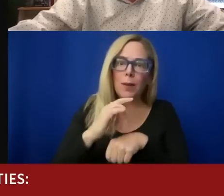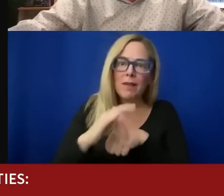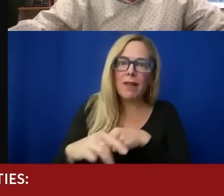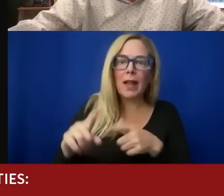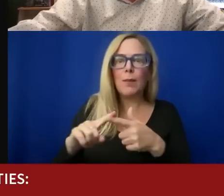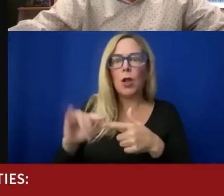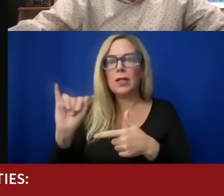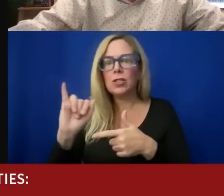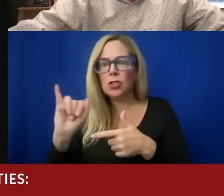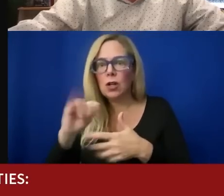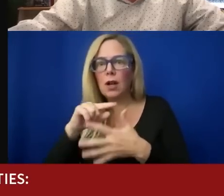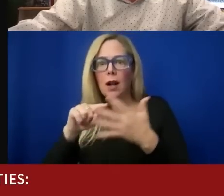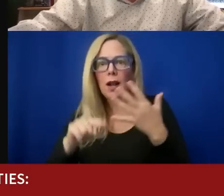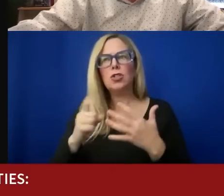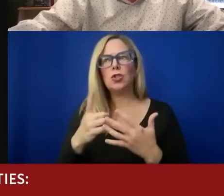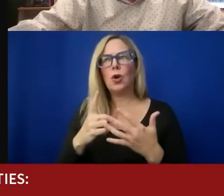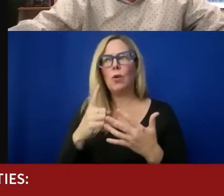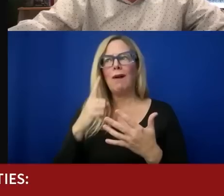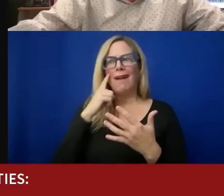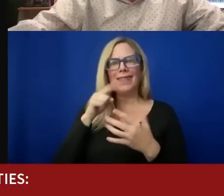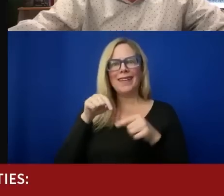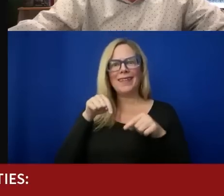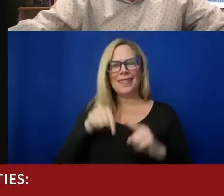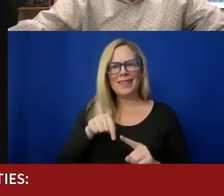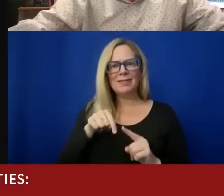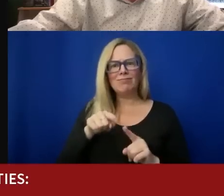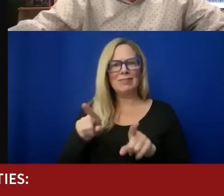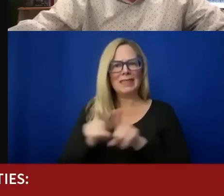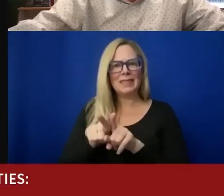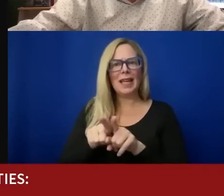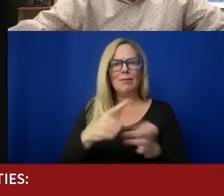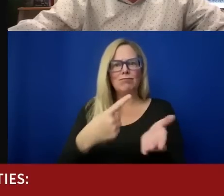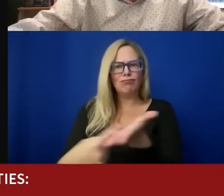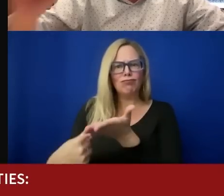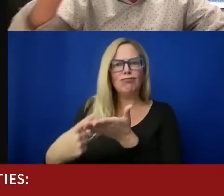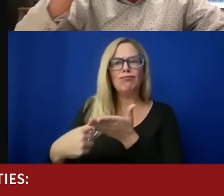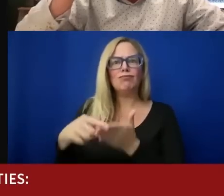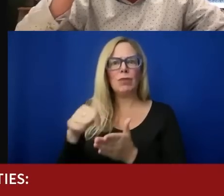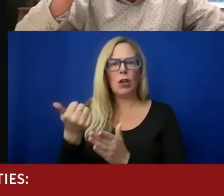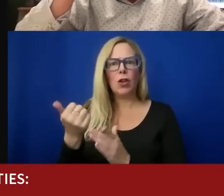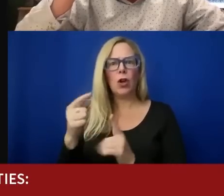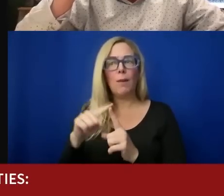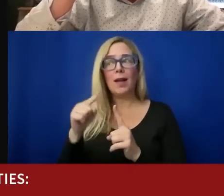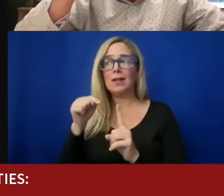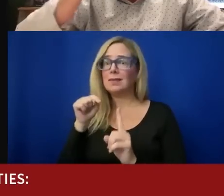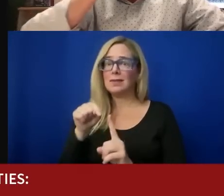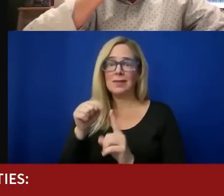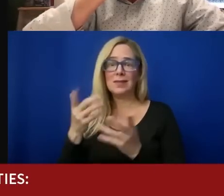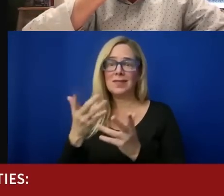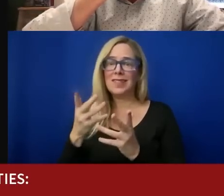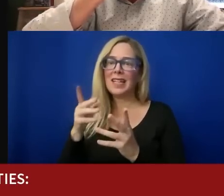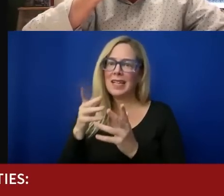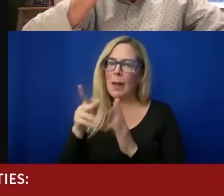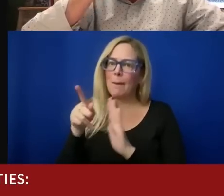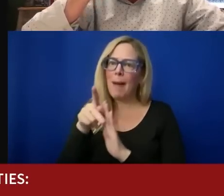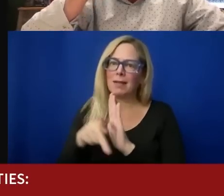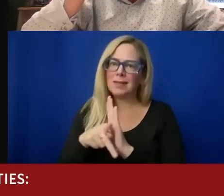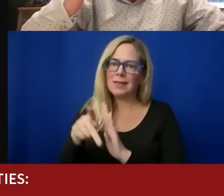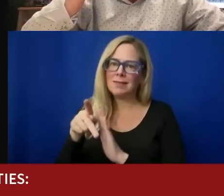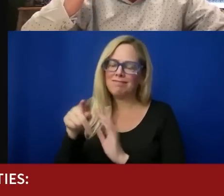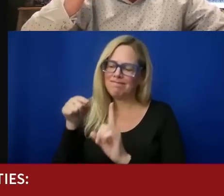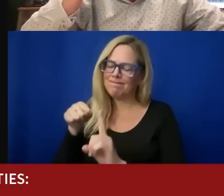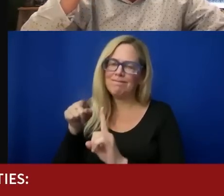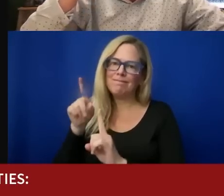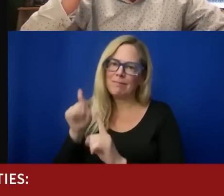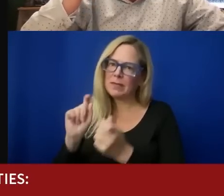about in the earlier session about raising awareness for policy implications. And I think our study really adds on to the literature to help us